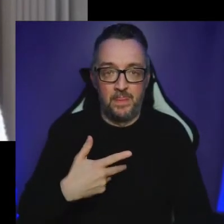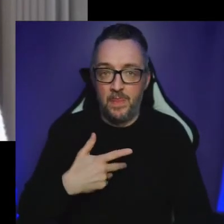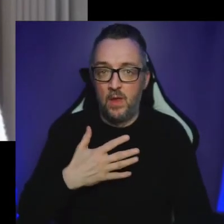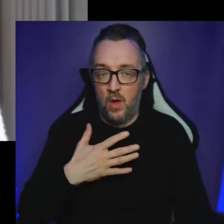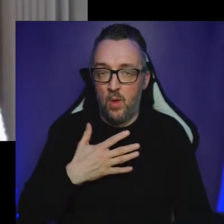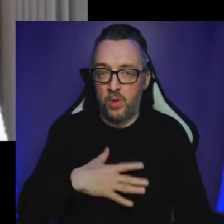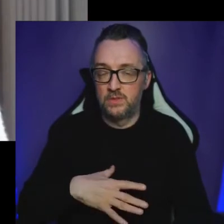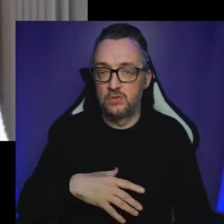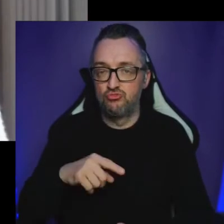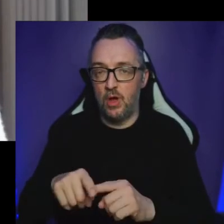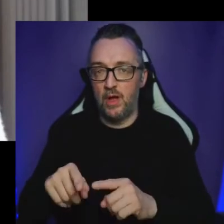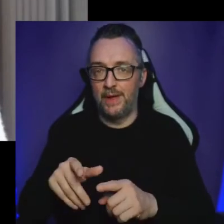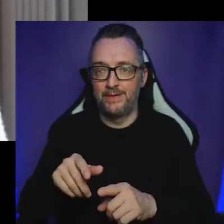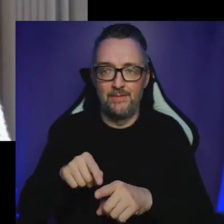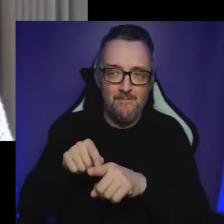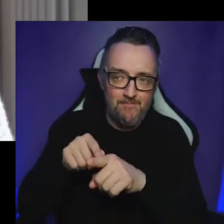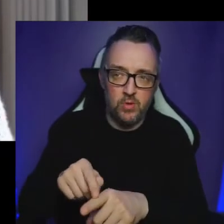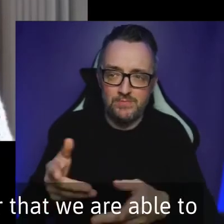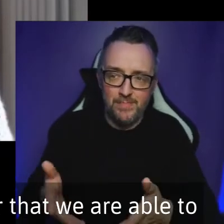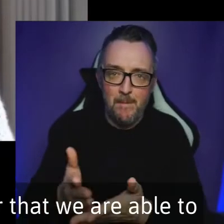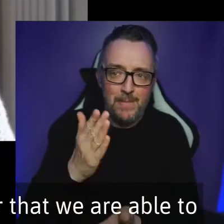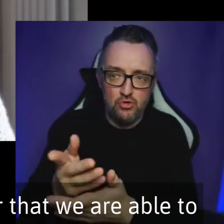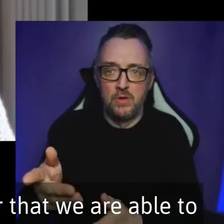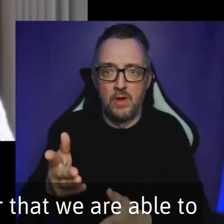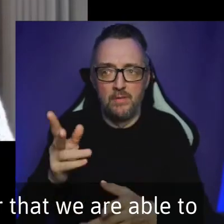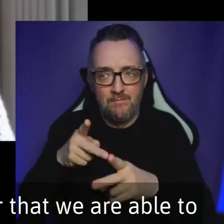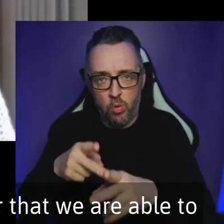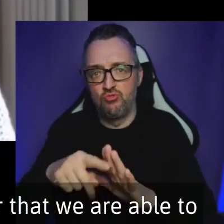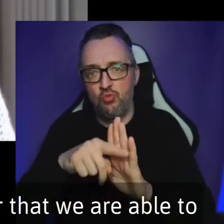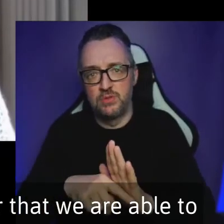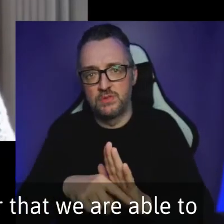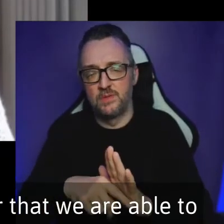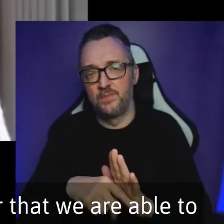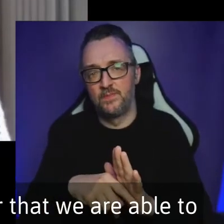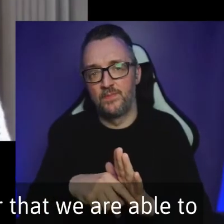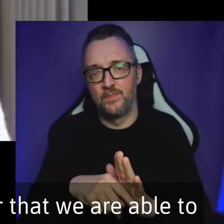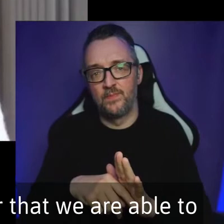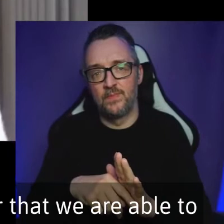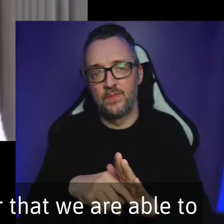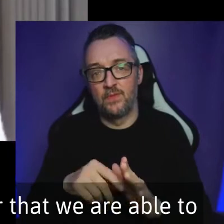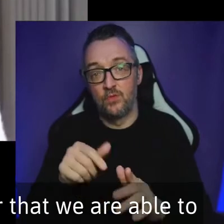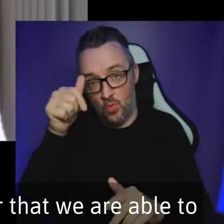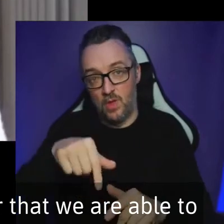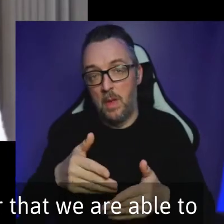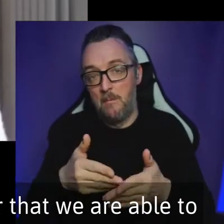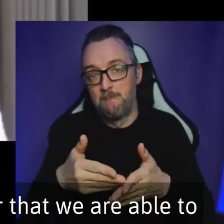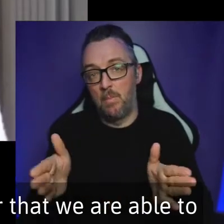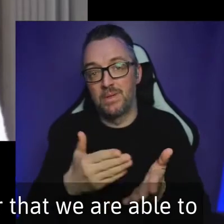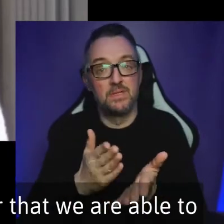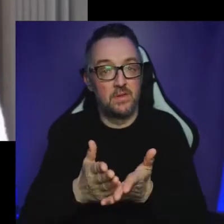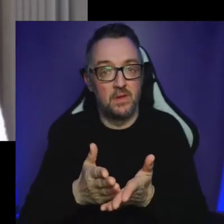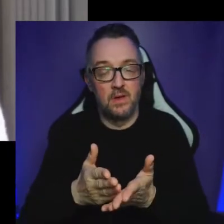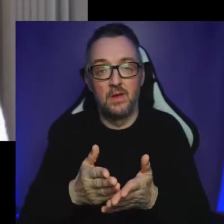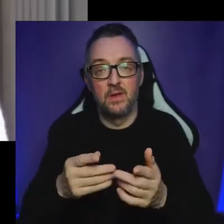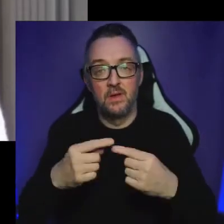we can enforce things more effectively and ensure that certainly within the public sector that we